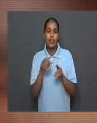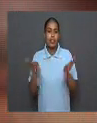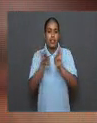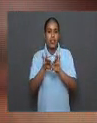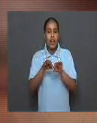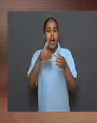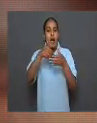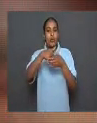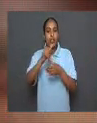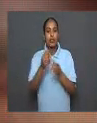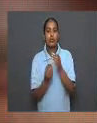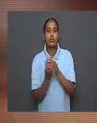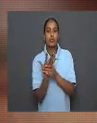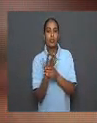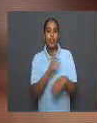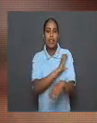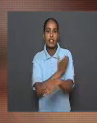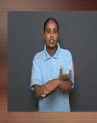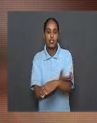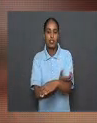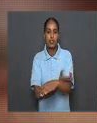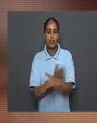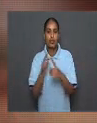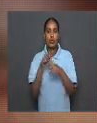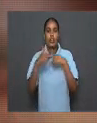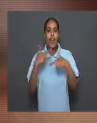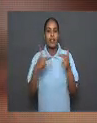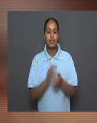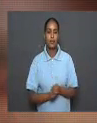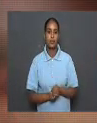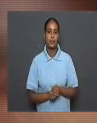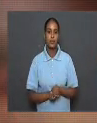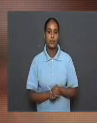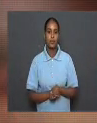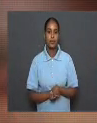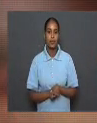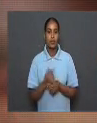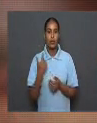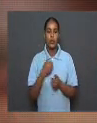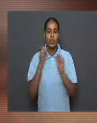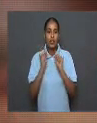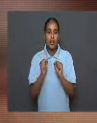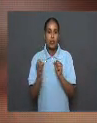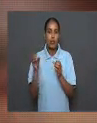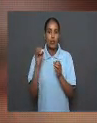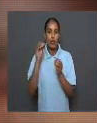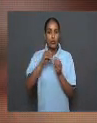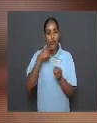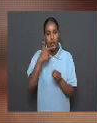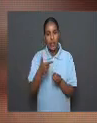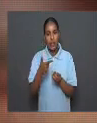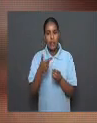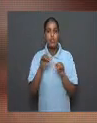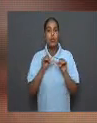an outside source of energy to react. We can also tell it